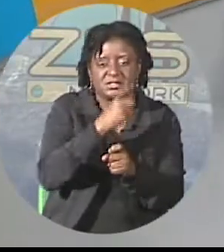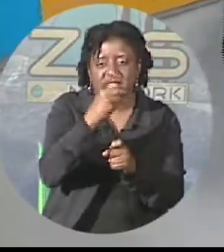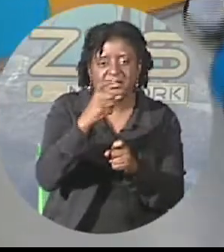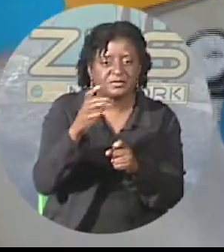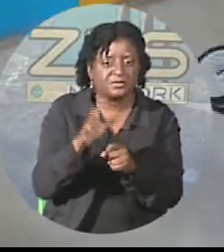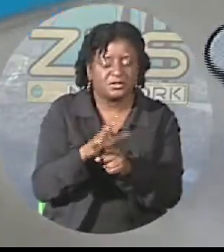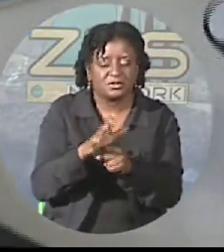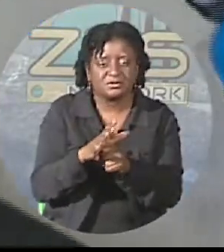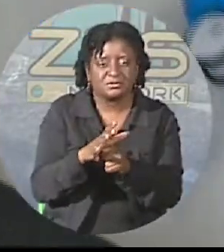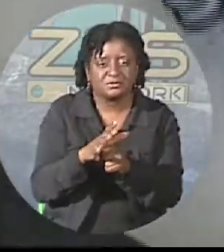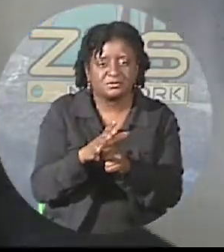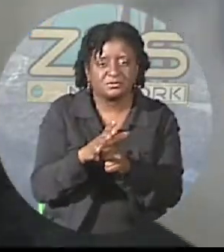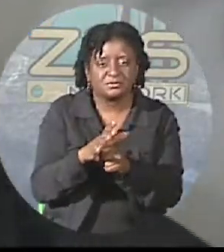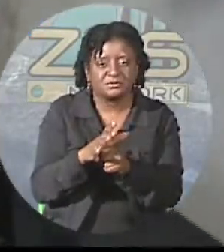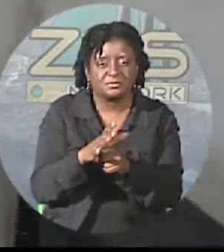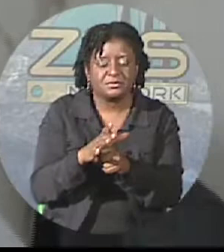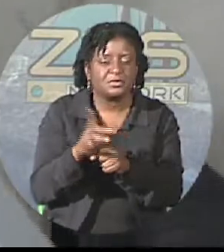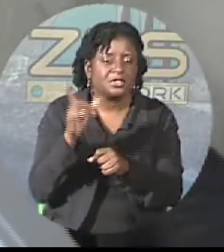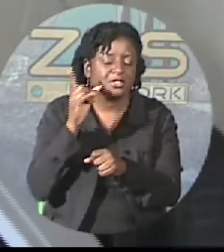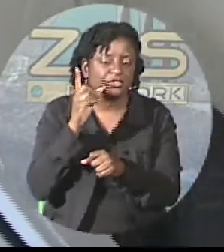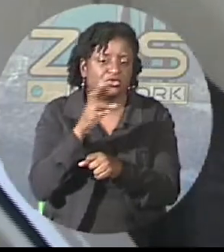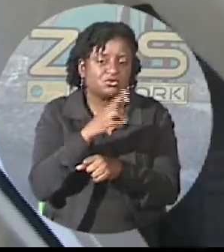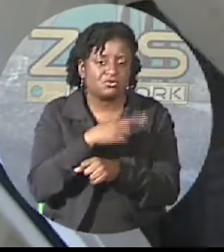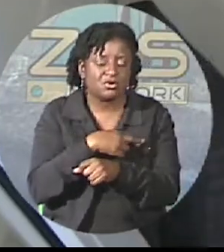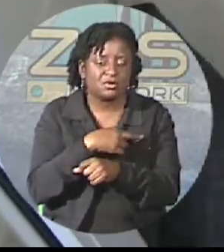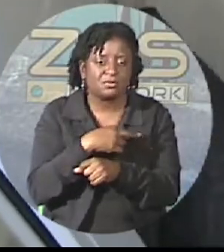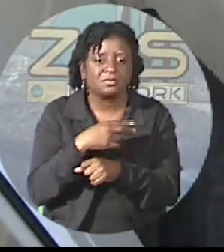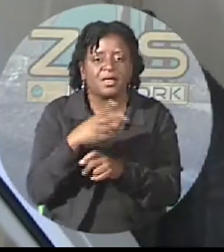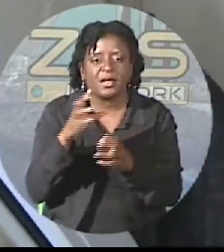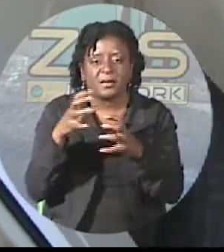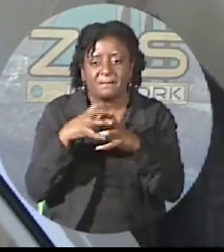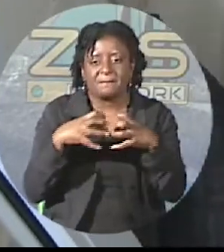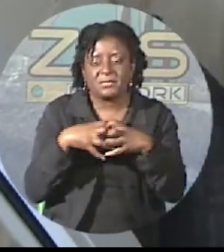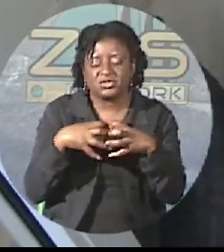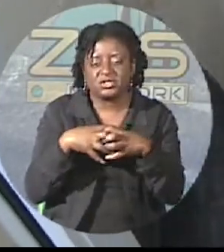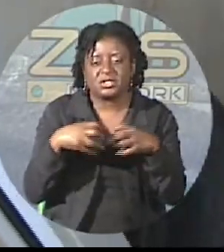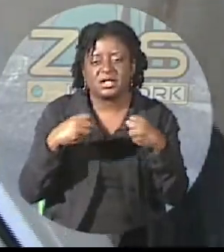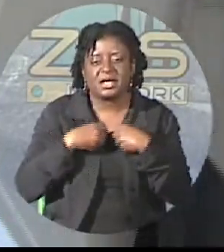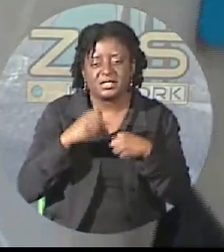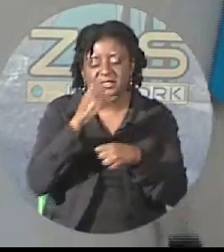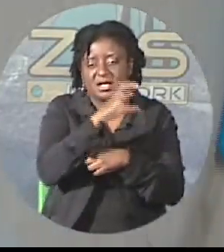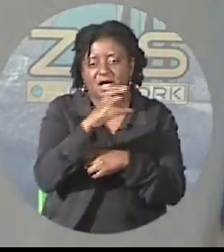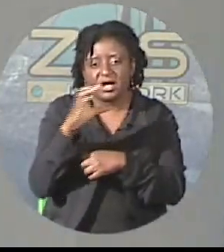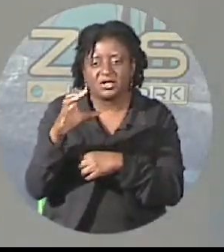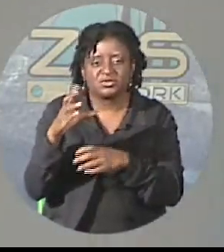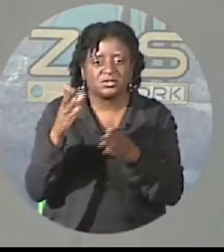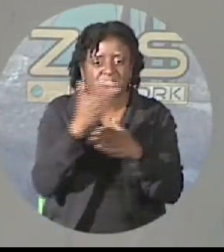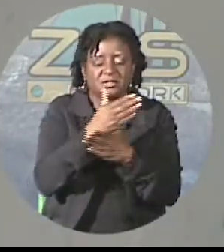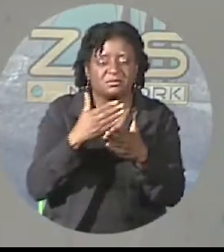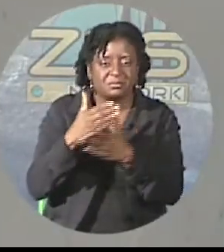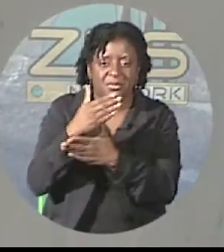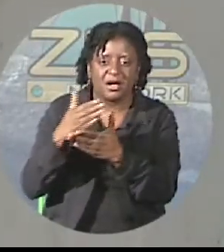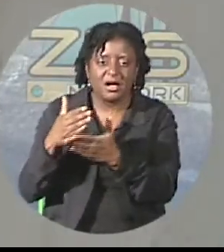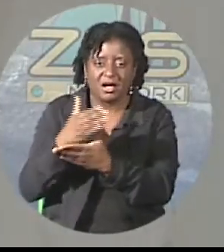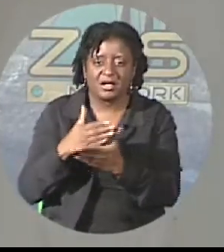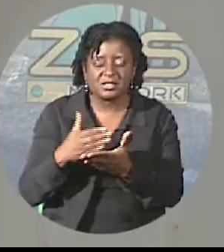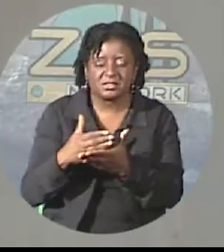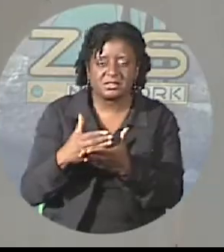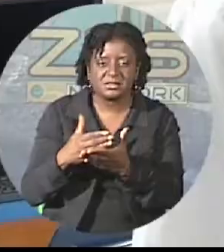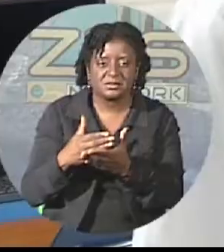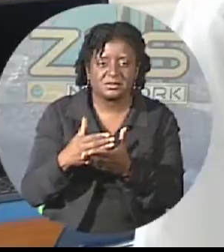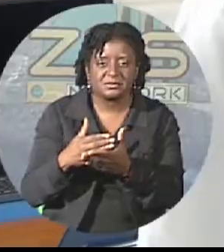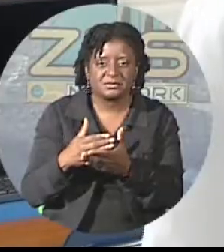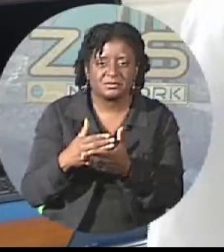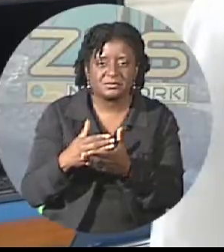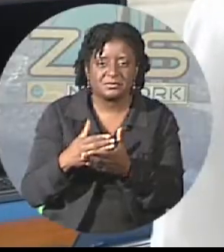attempt. Leyhanessa Rose says the machine has hundreds of parts that will assist it to work. Nia Strawn is just happy to be a part of the